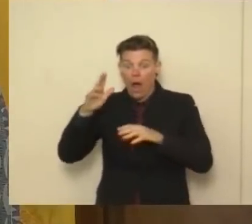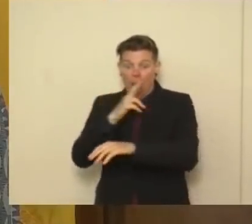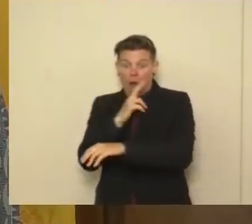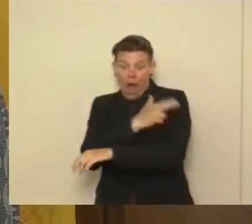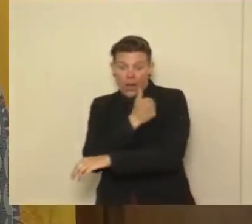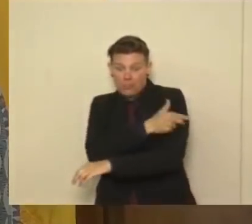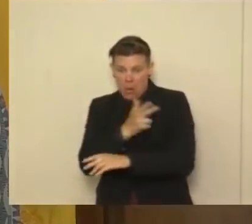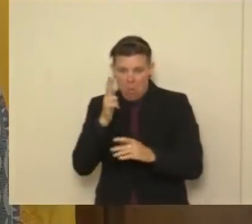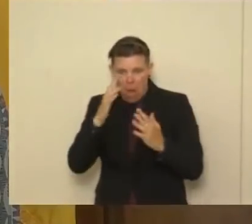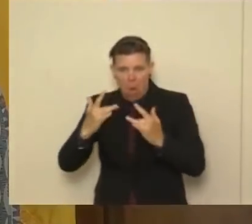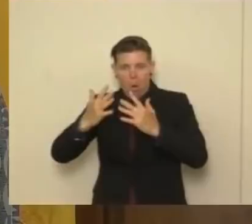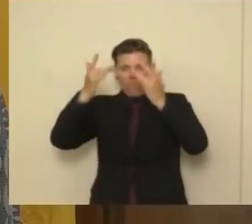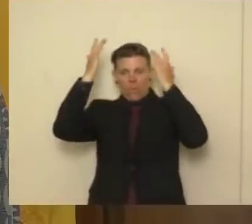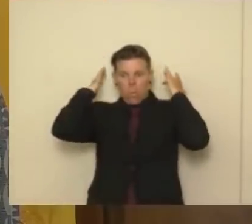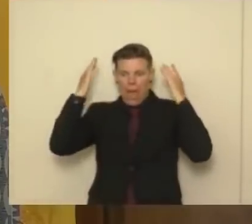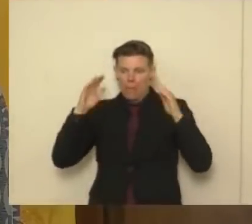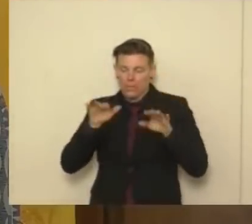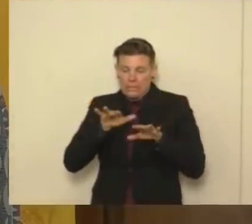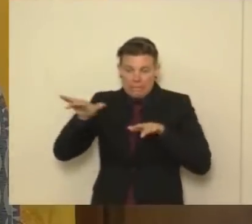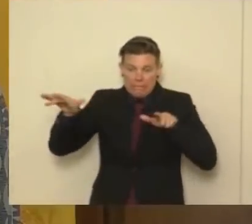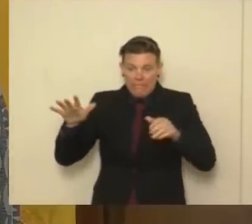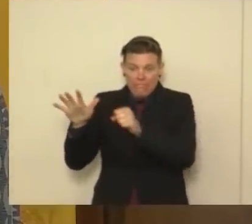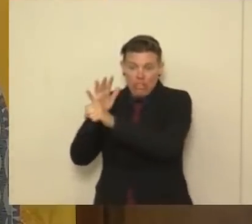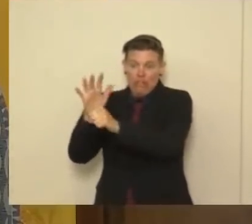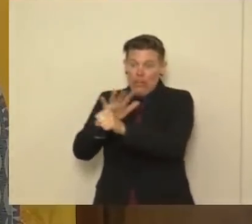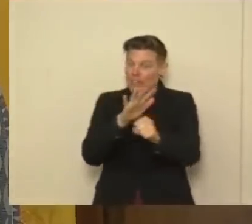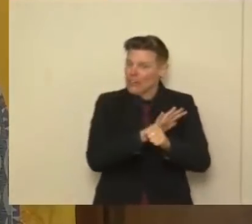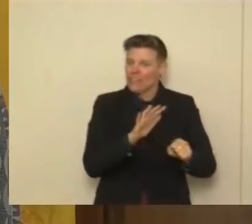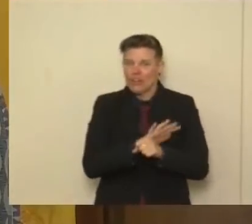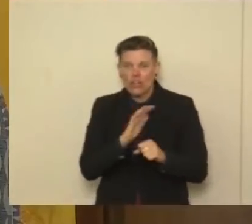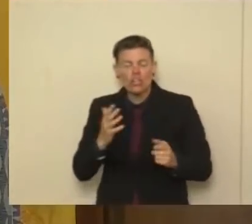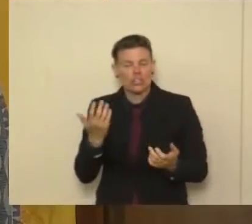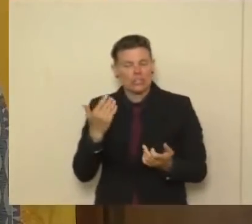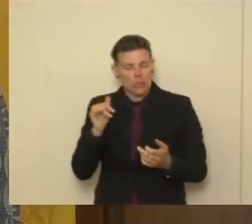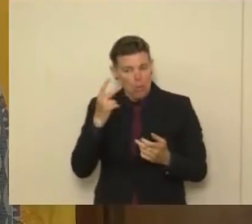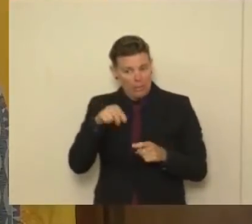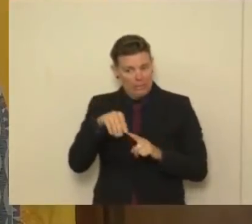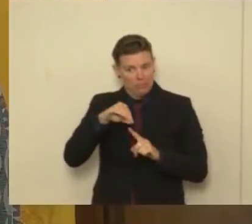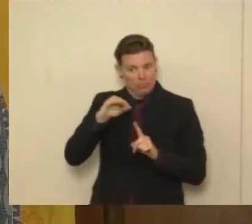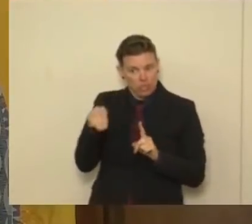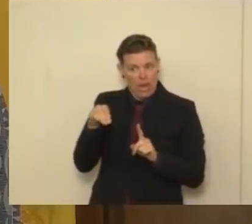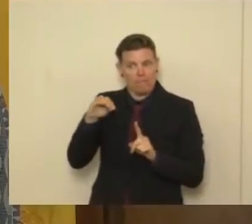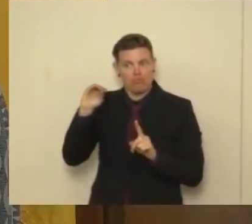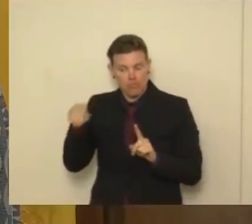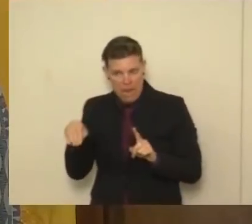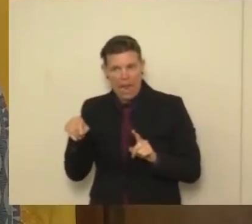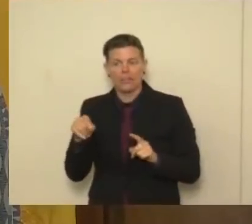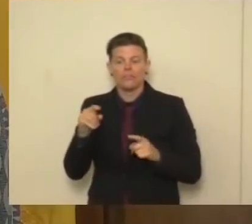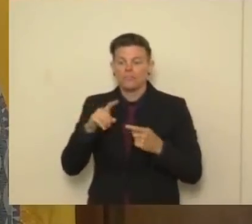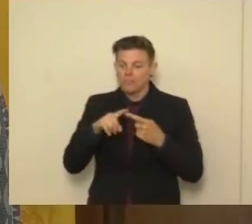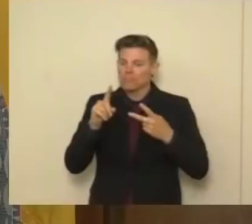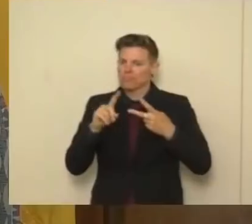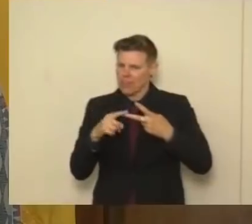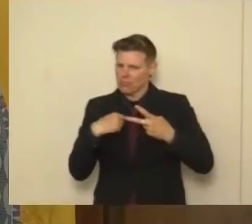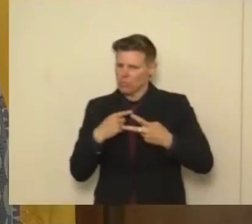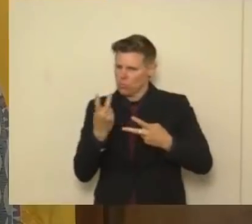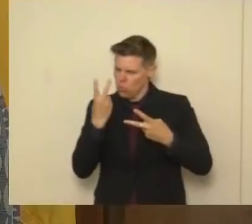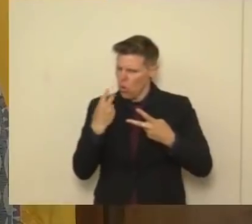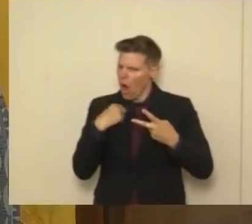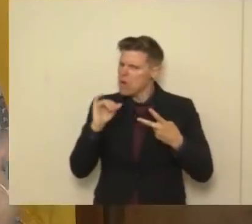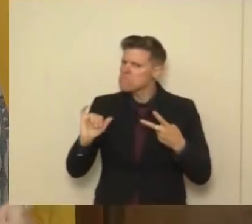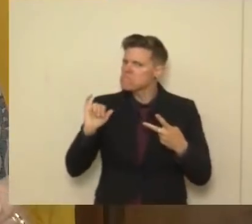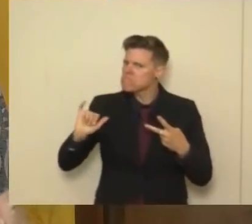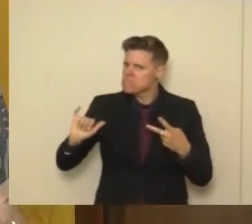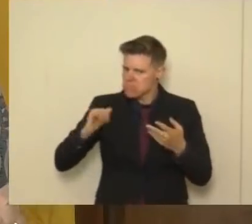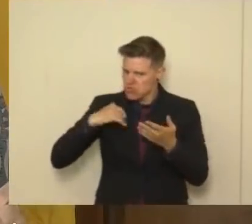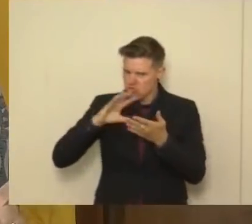now hospitalized. And a certain percentage of those individuals hospitalized are going to have two issues. And we're learning more about this virus. One, they're